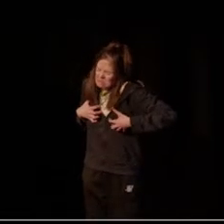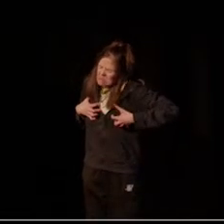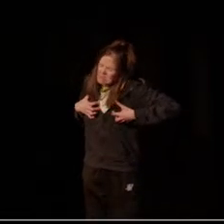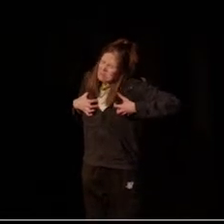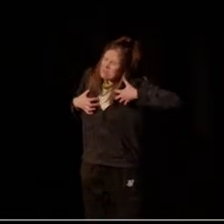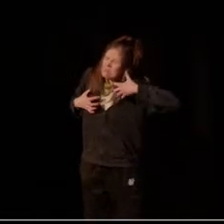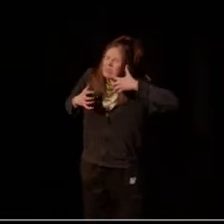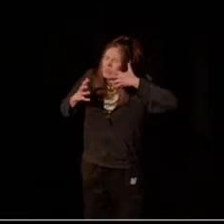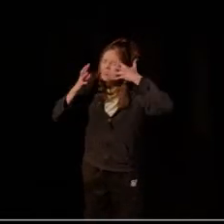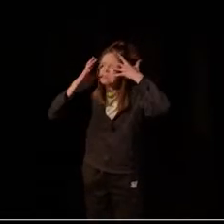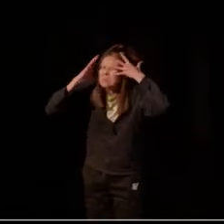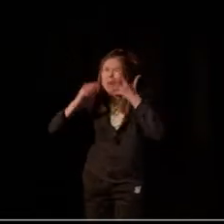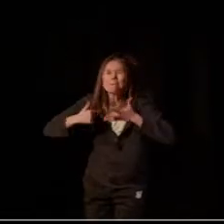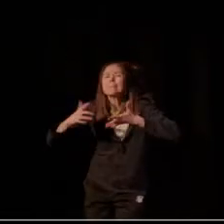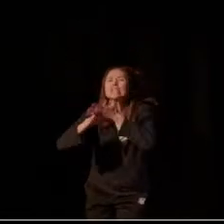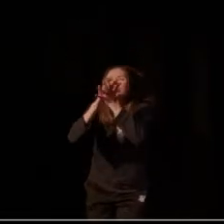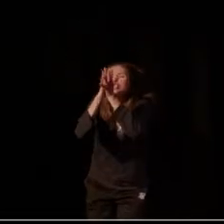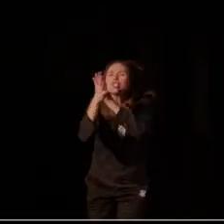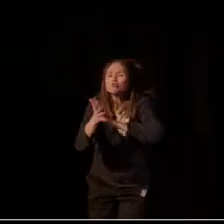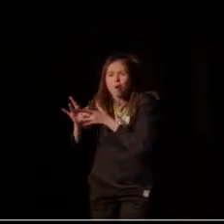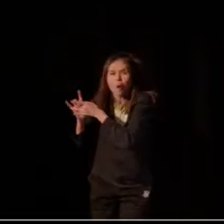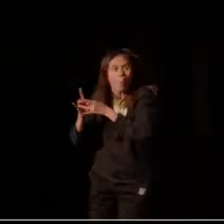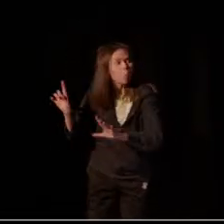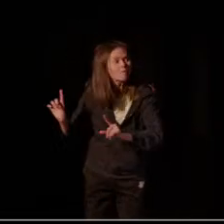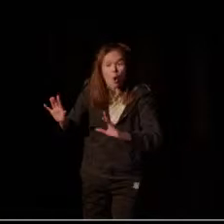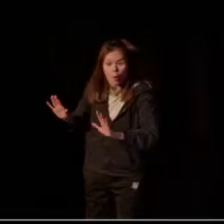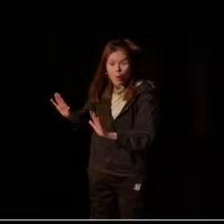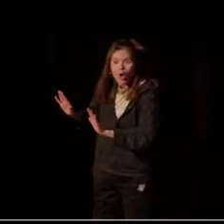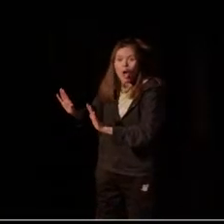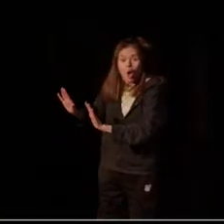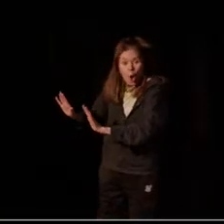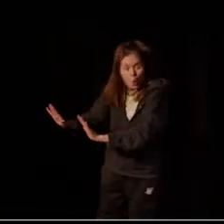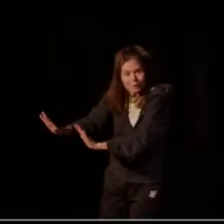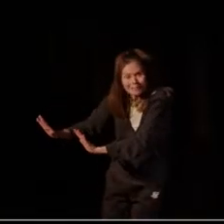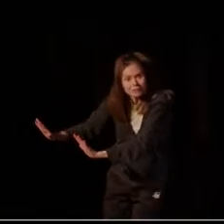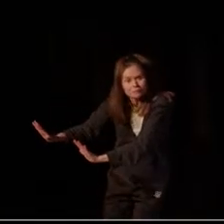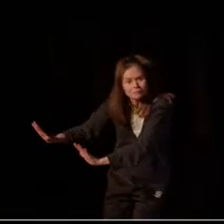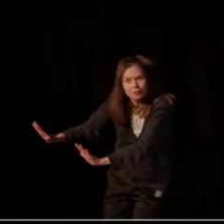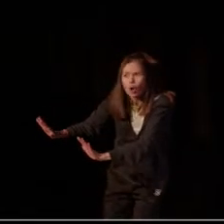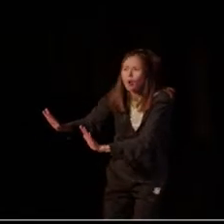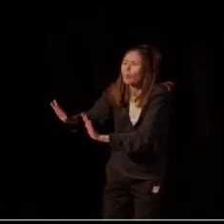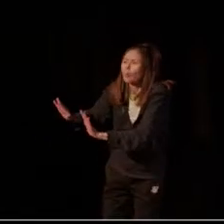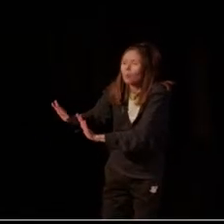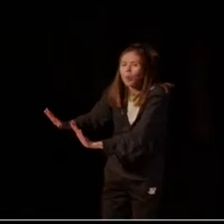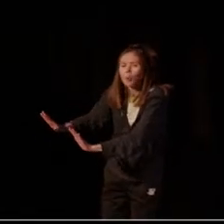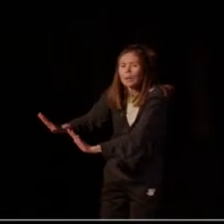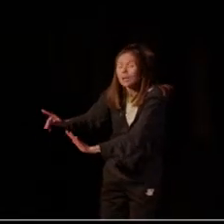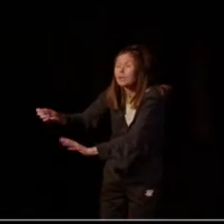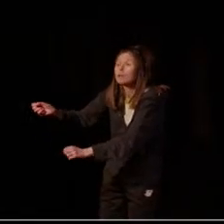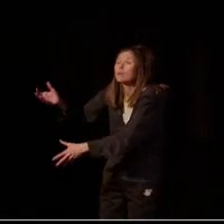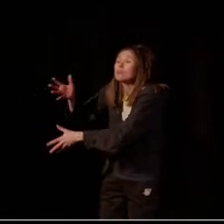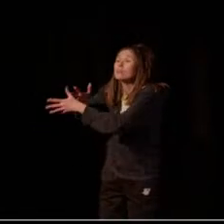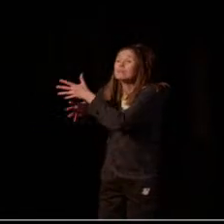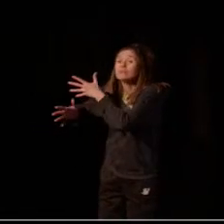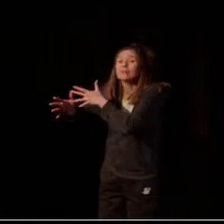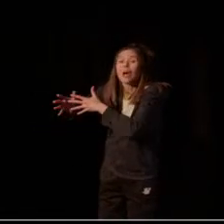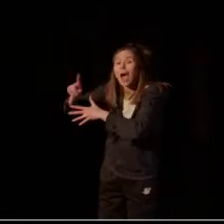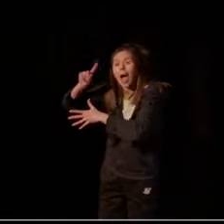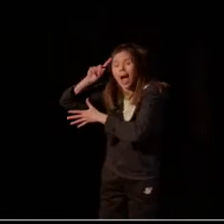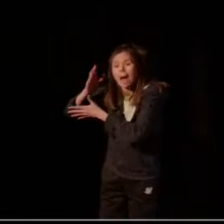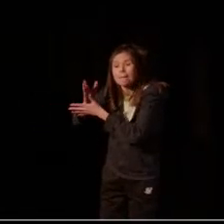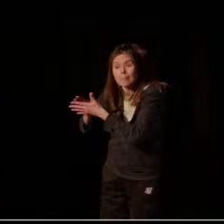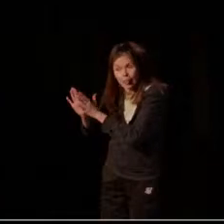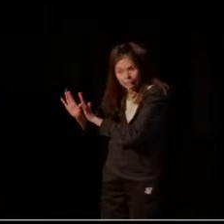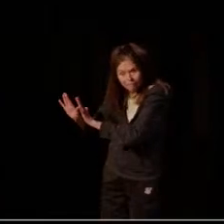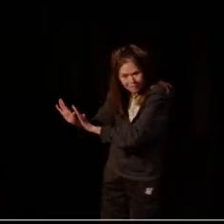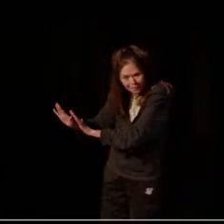cause? Good man, so botch! Yet I must believe you, sir. I do.